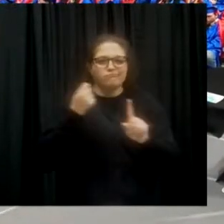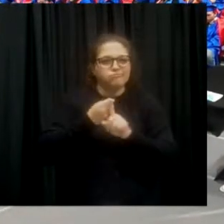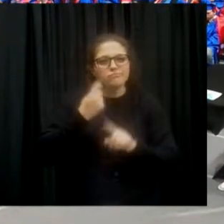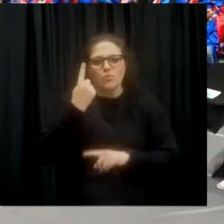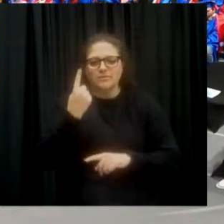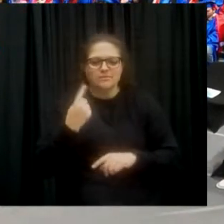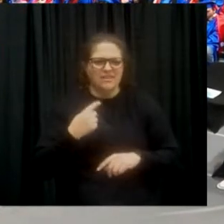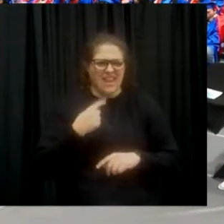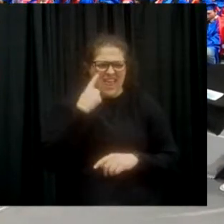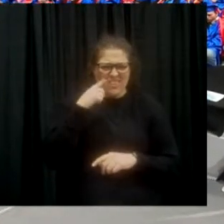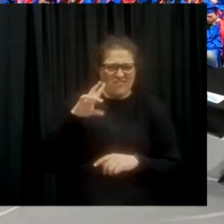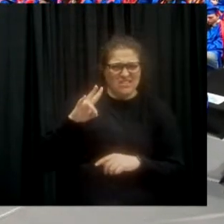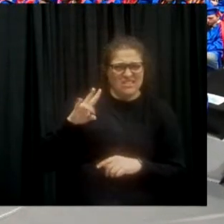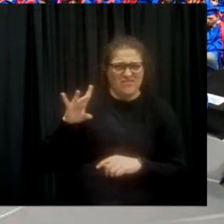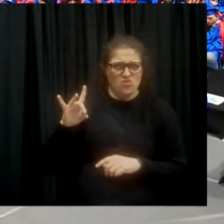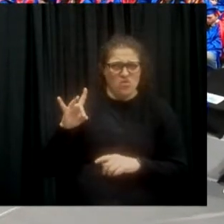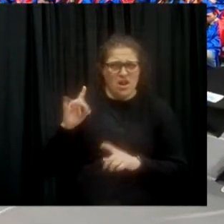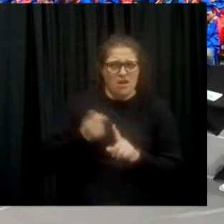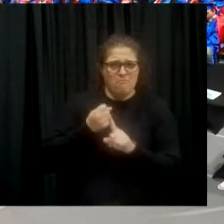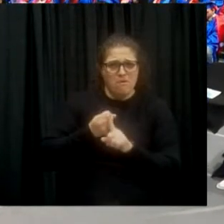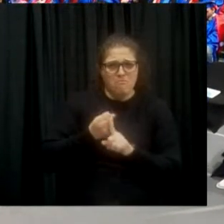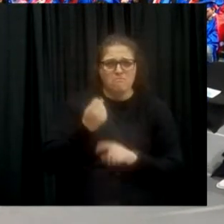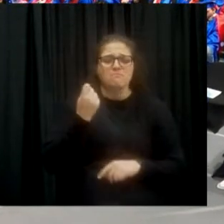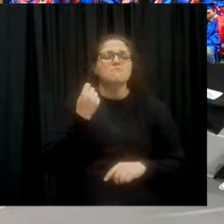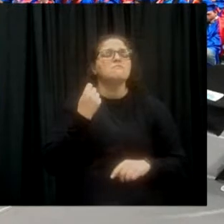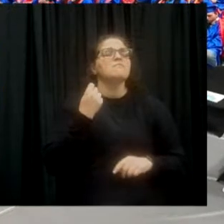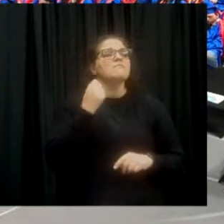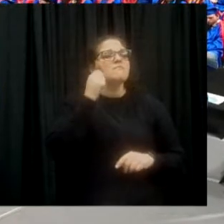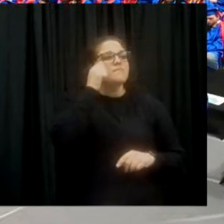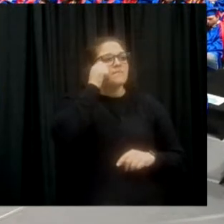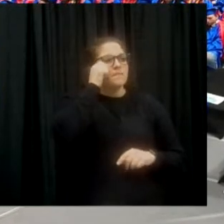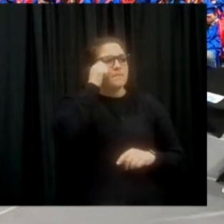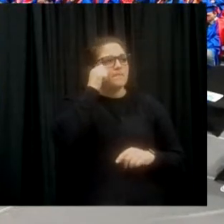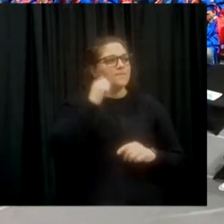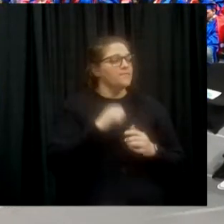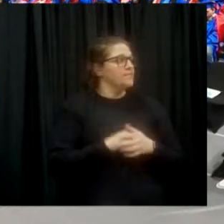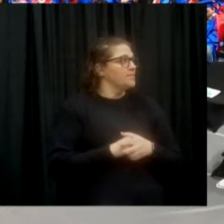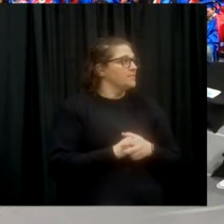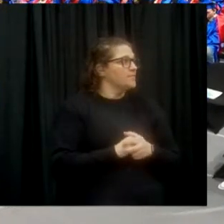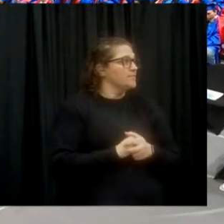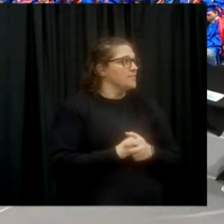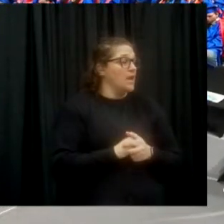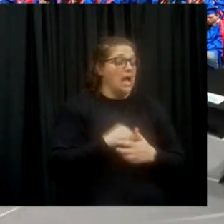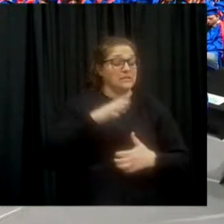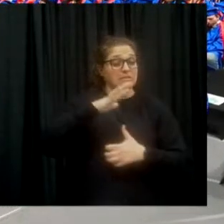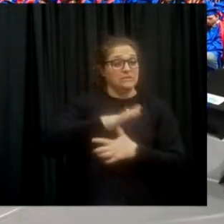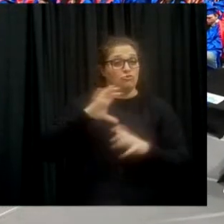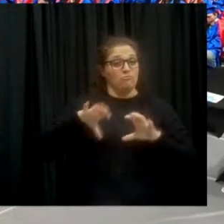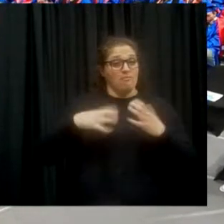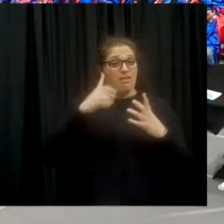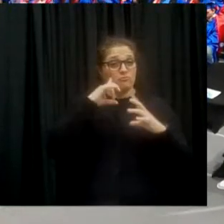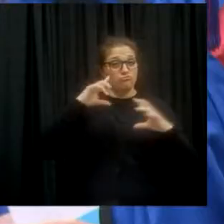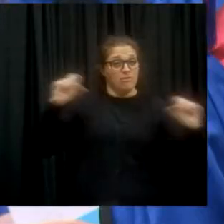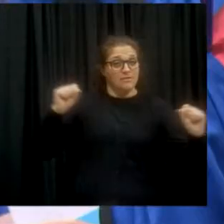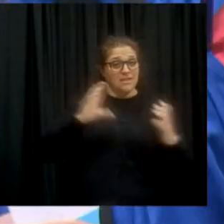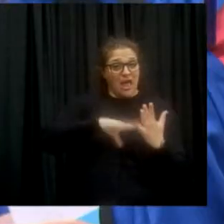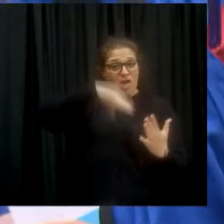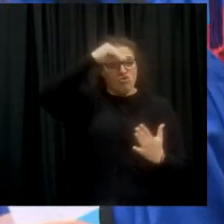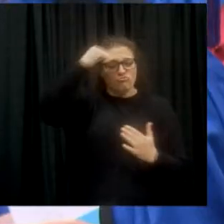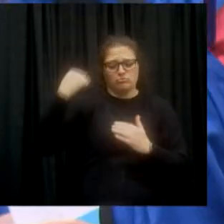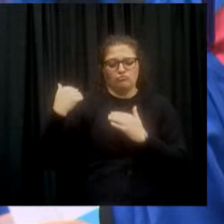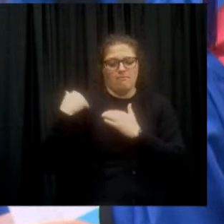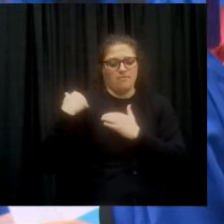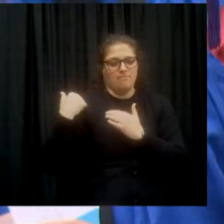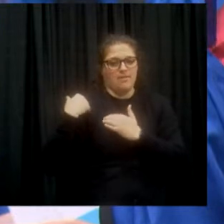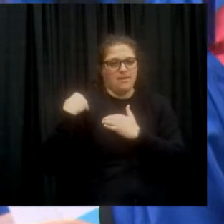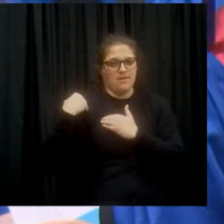far, I've had like 7 or 8. As senior class president, I've learned about